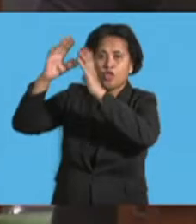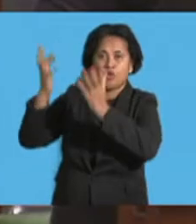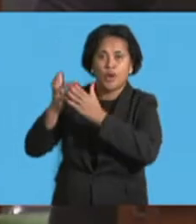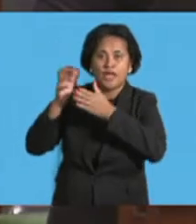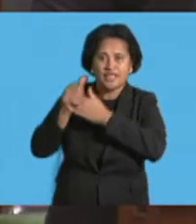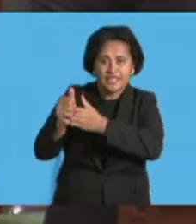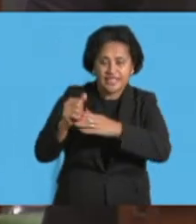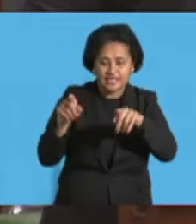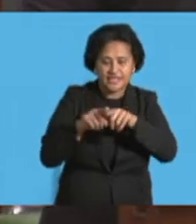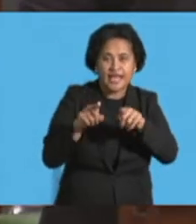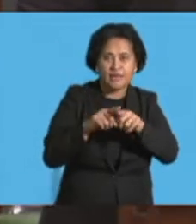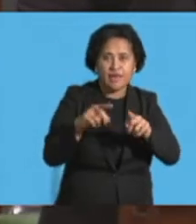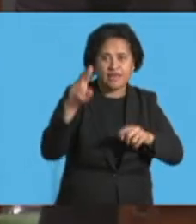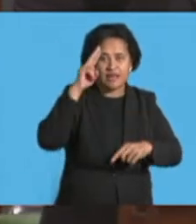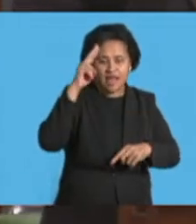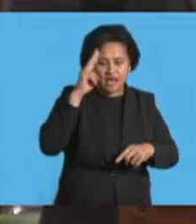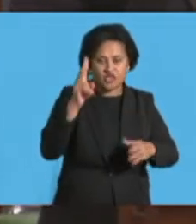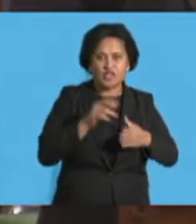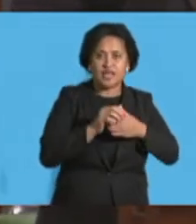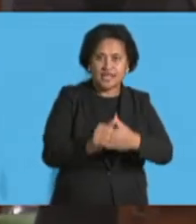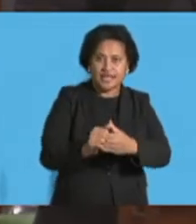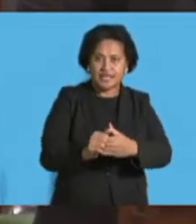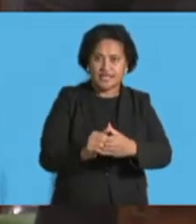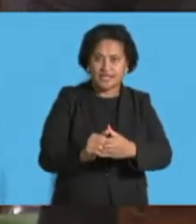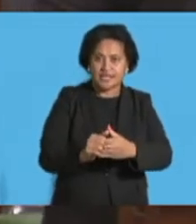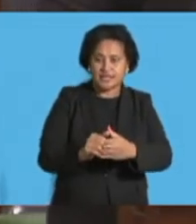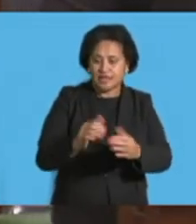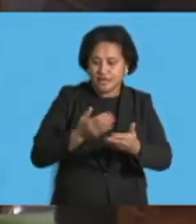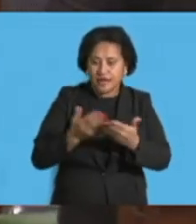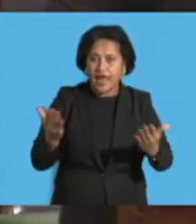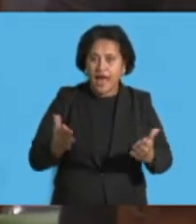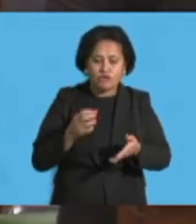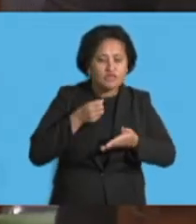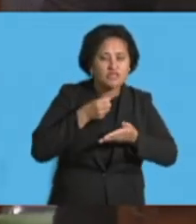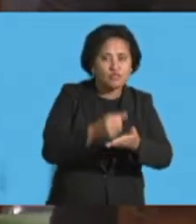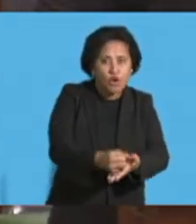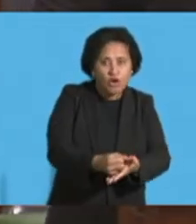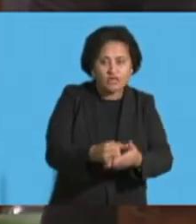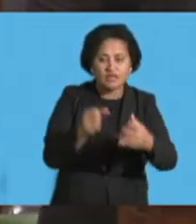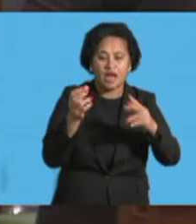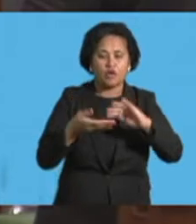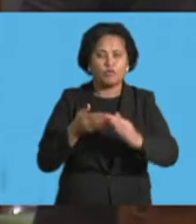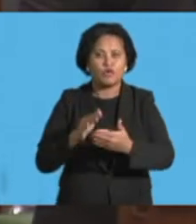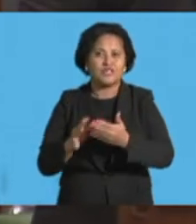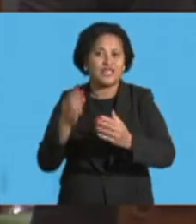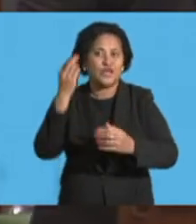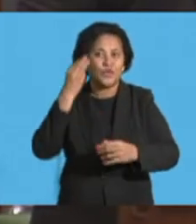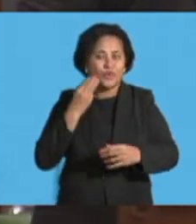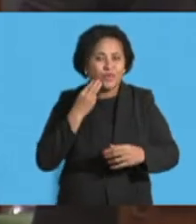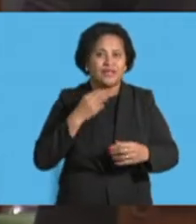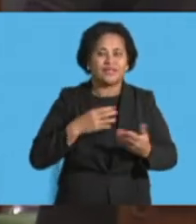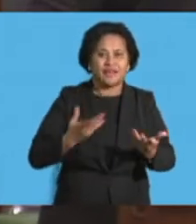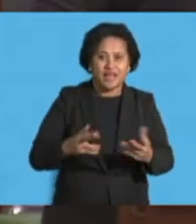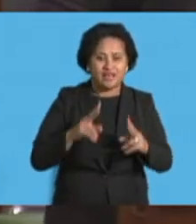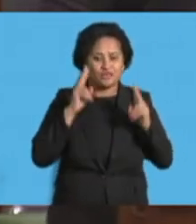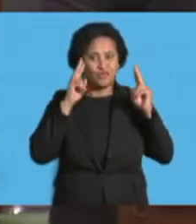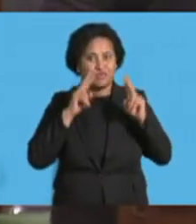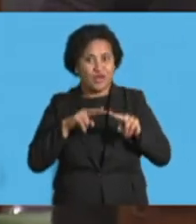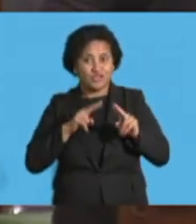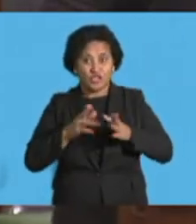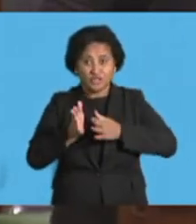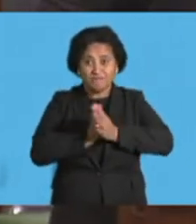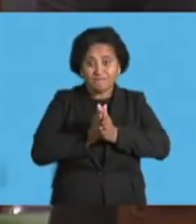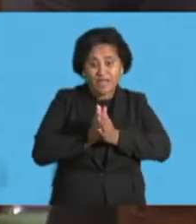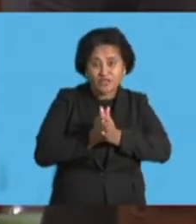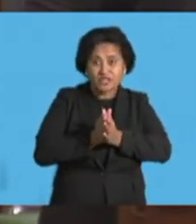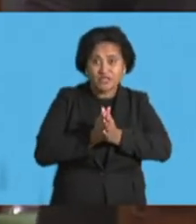organizations at the global platforms to supporting grassroots Fijians at the community levels. Watching Honourable Vuniwanga's passion for improving